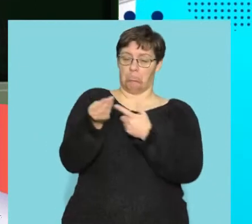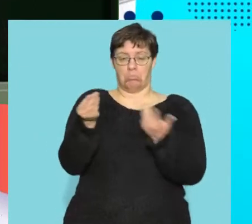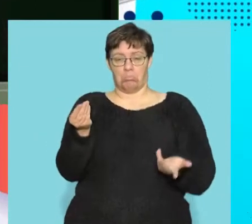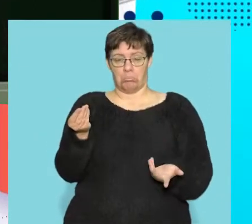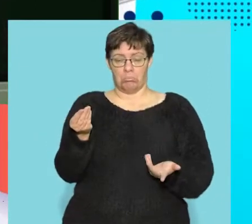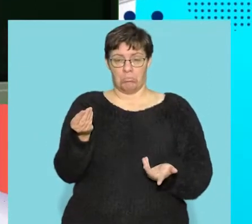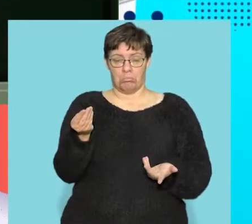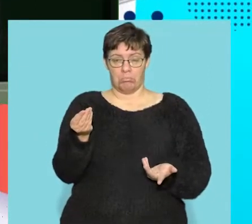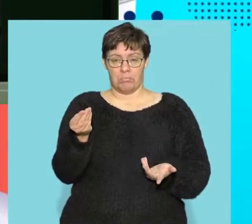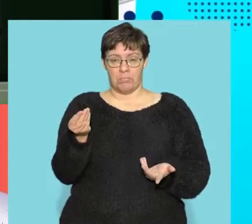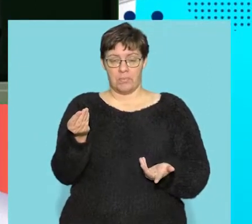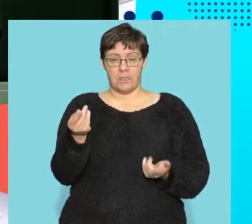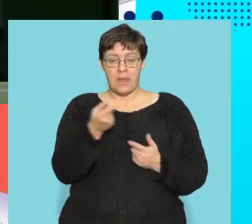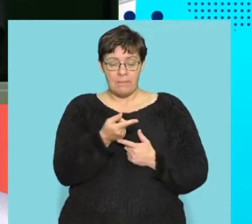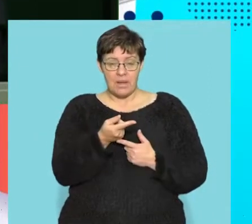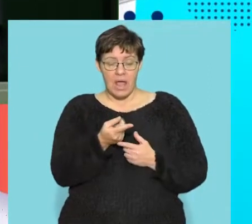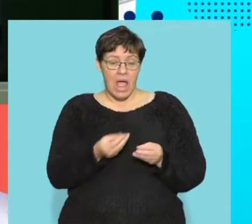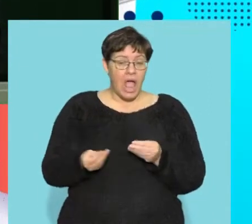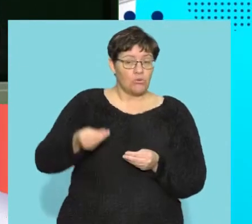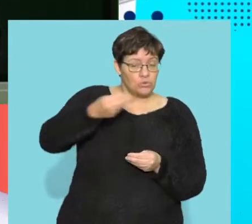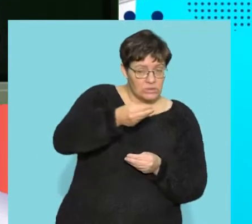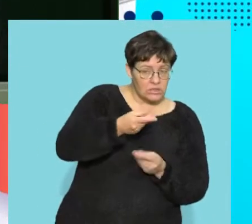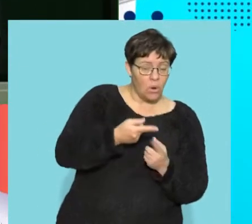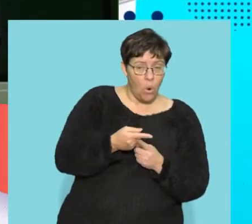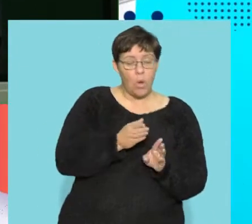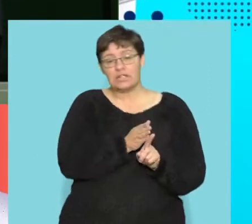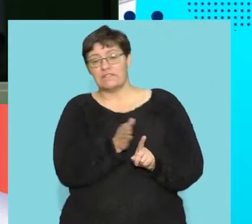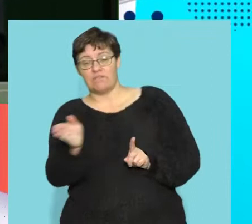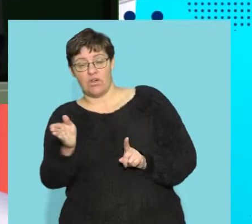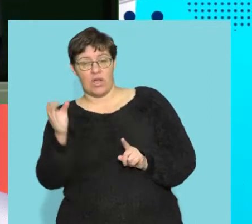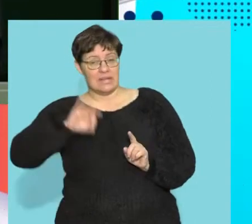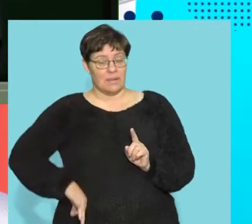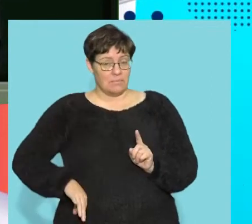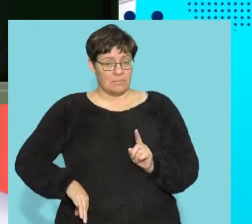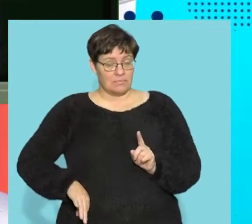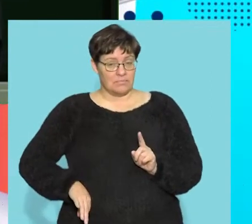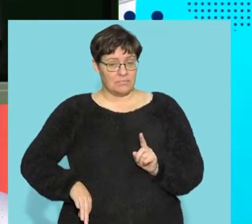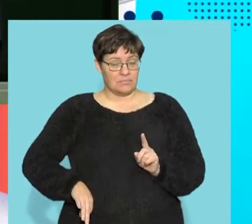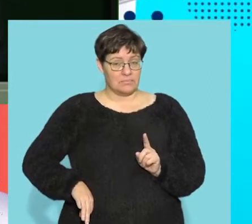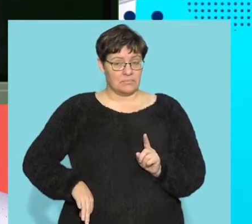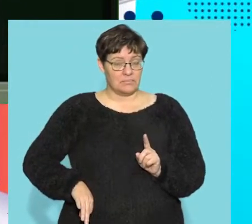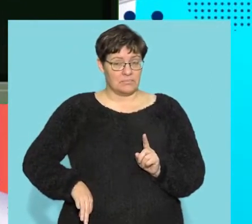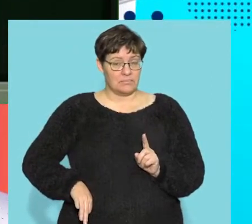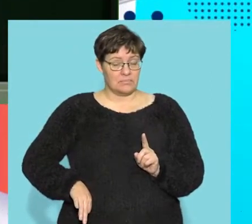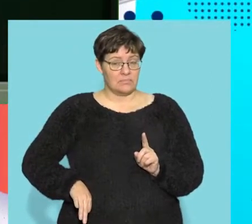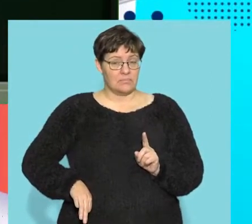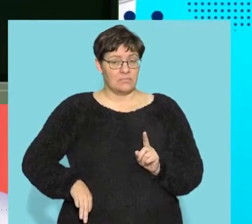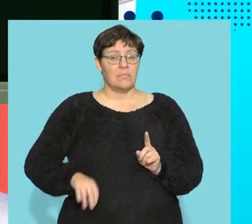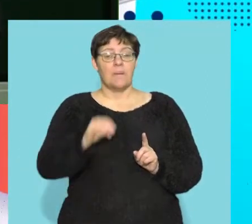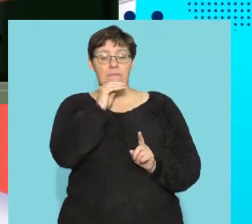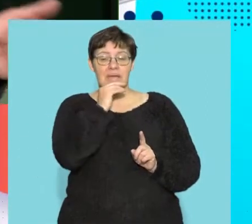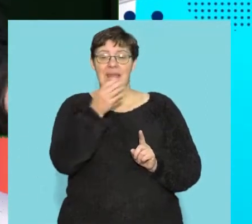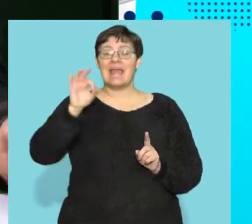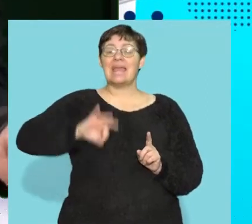an accrued income or a deferred income? Remember, deferred income, also known as